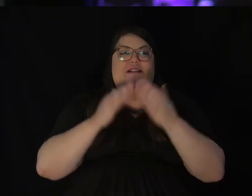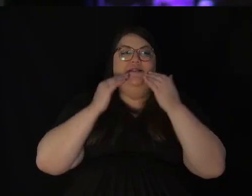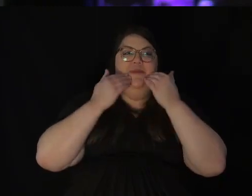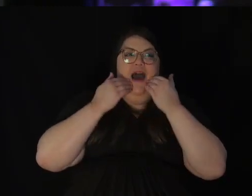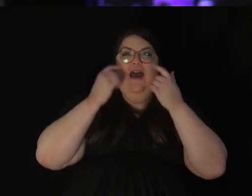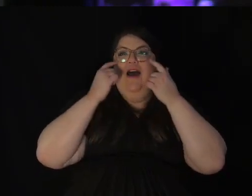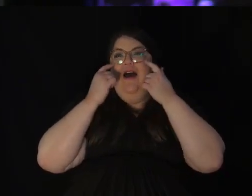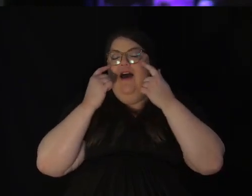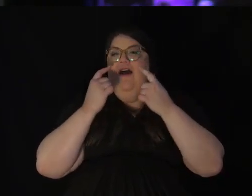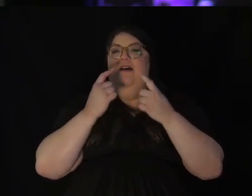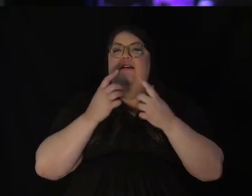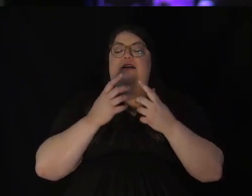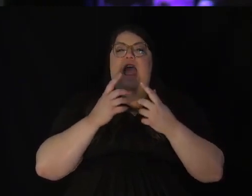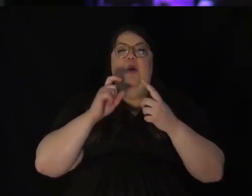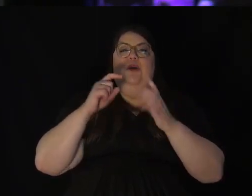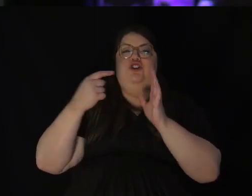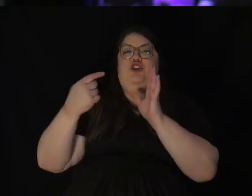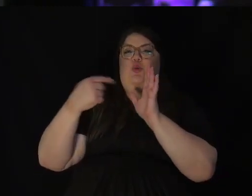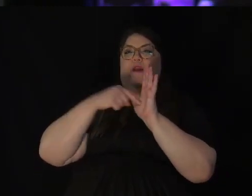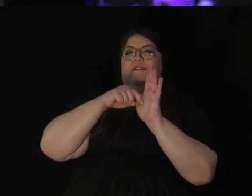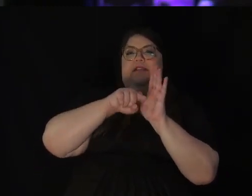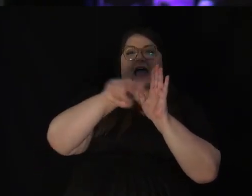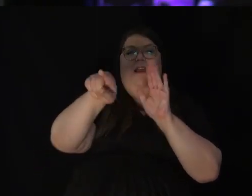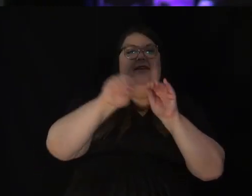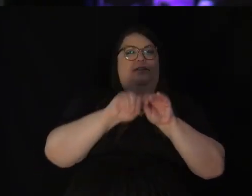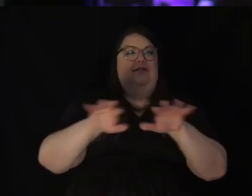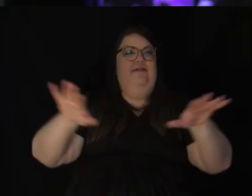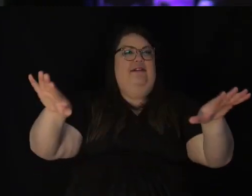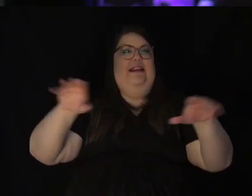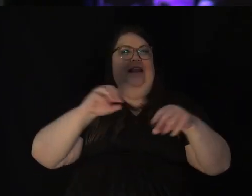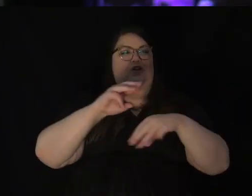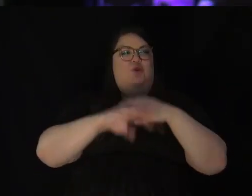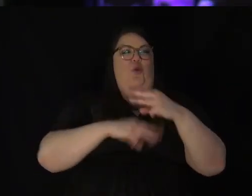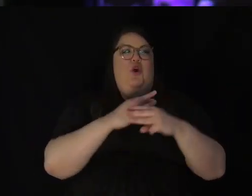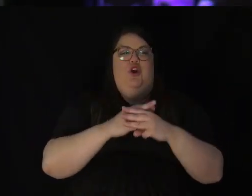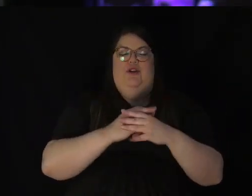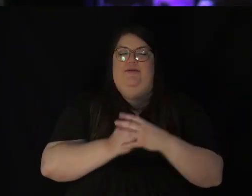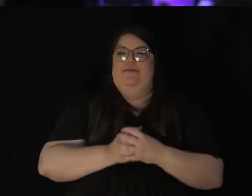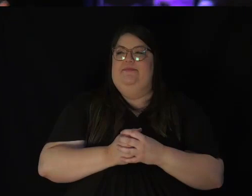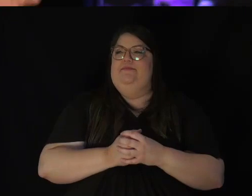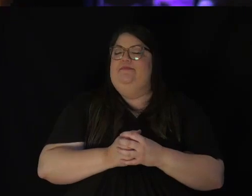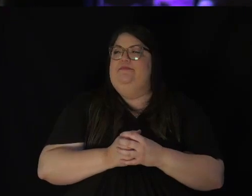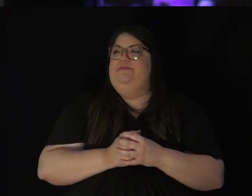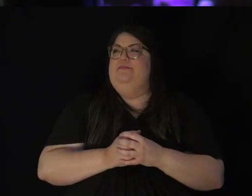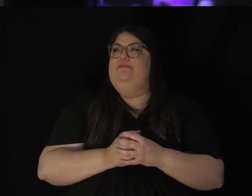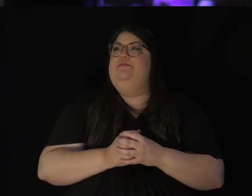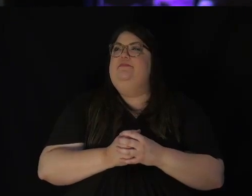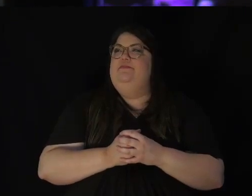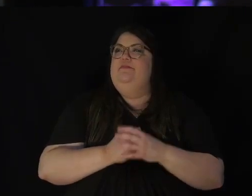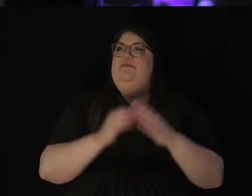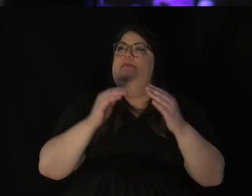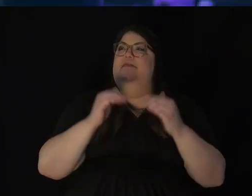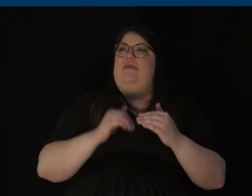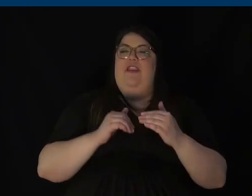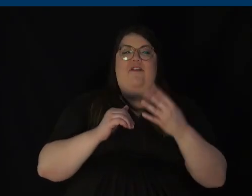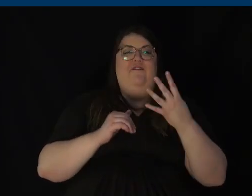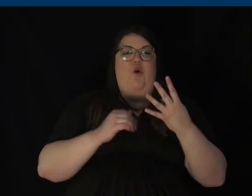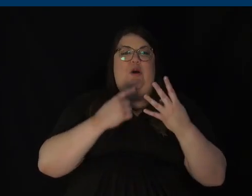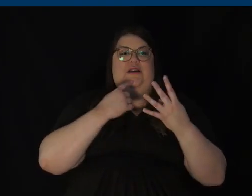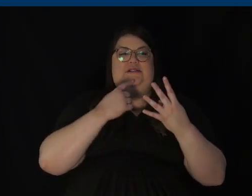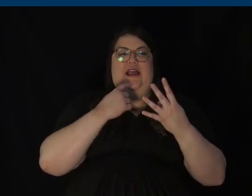should reflect God's shine back out into the world. And blessing says, be gracious to